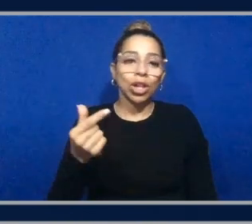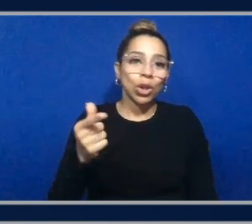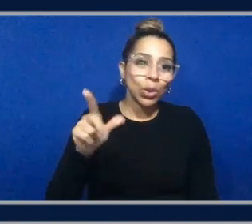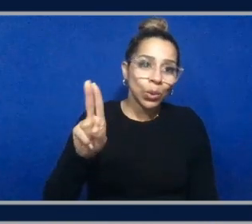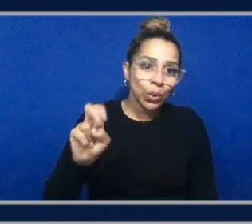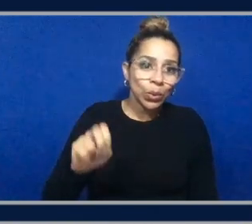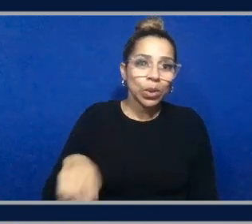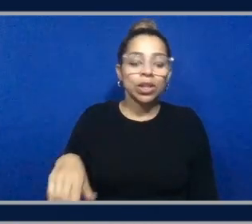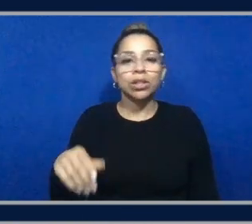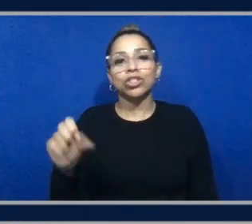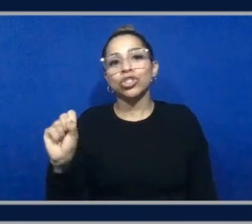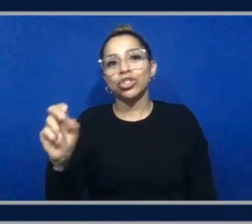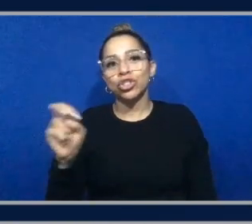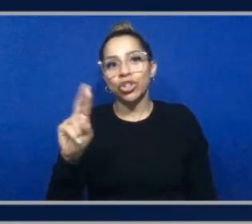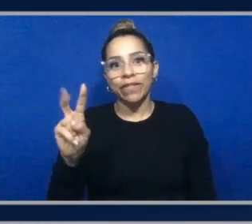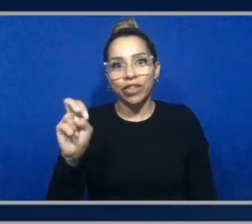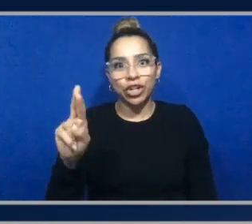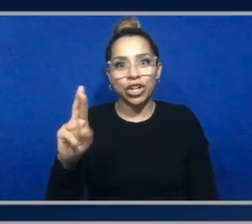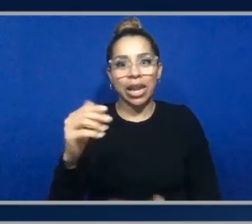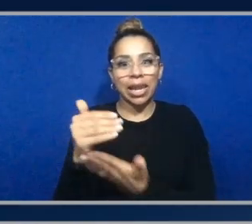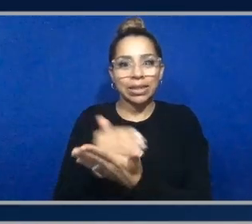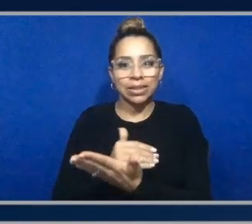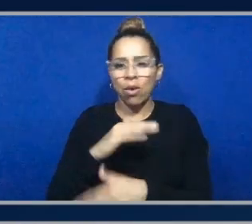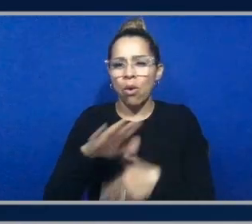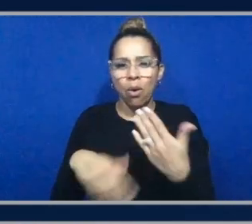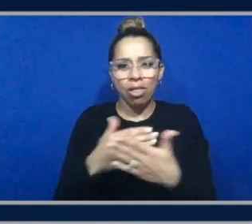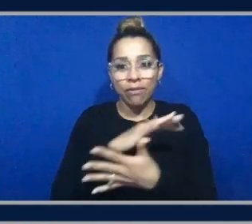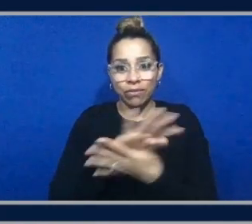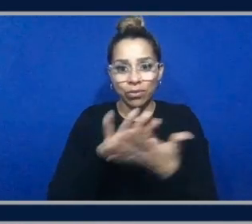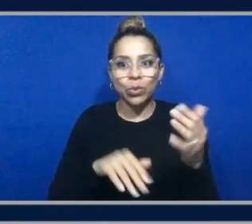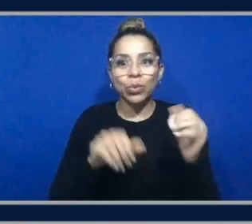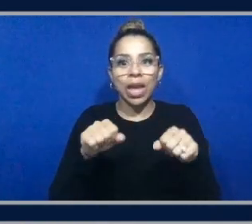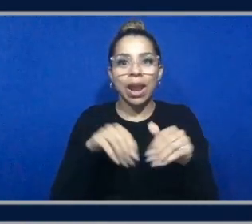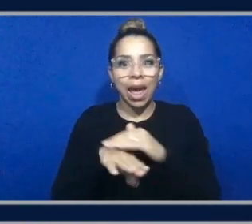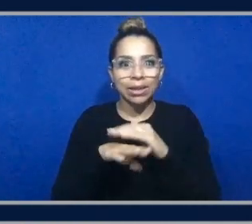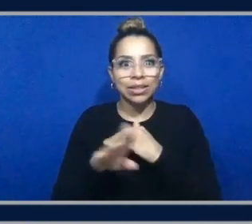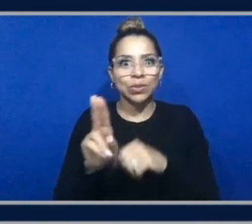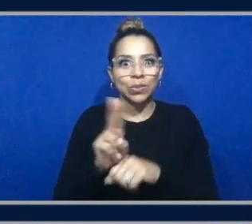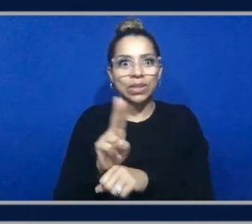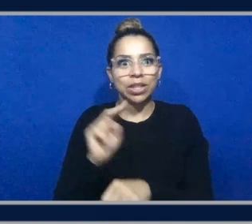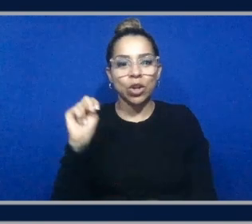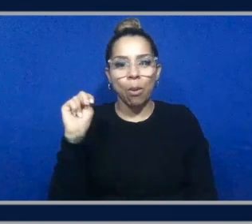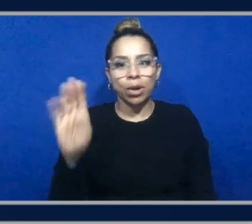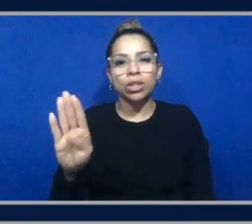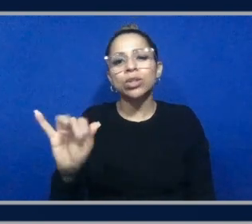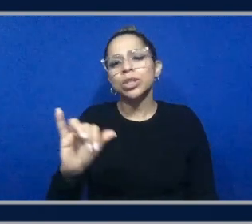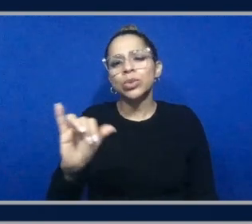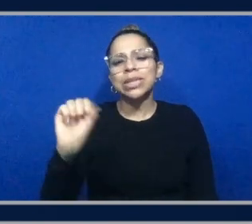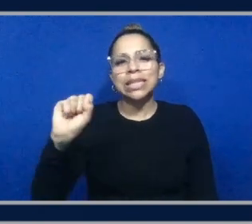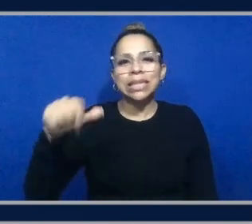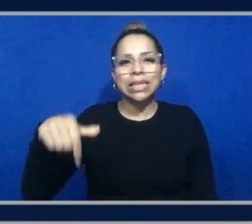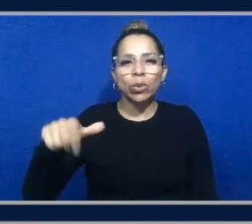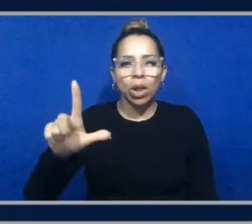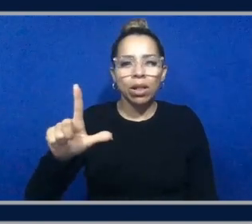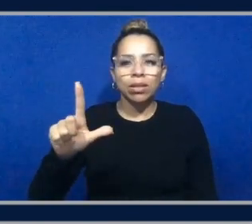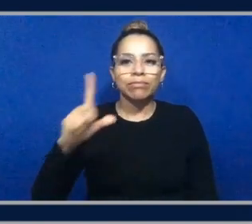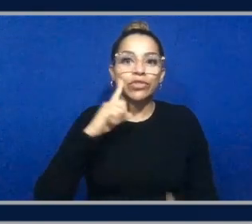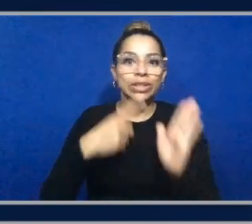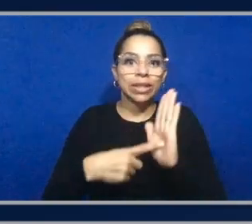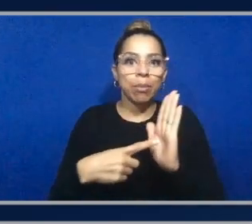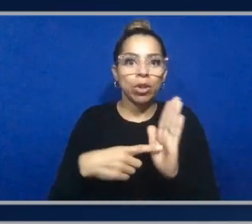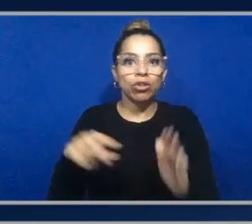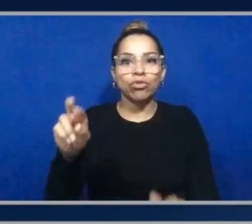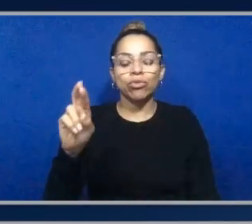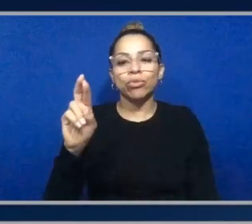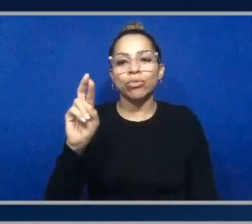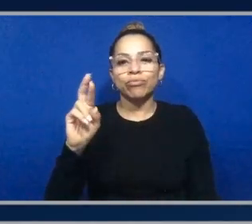leverage from the notebook. But not only that, you can go out to SQL engines as well, like Redshift and Athena, all from the same